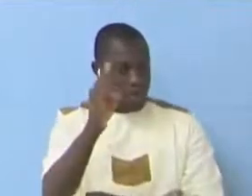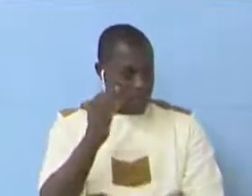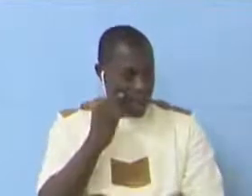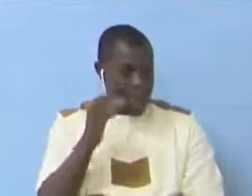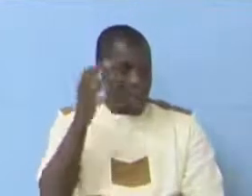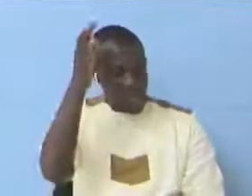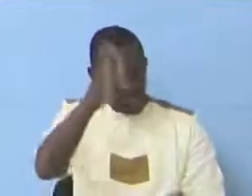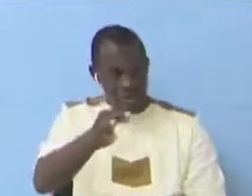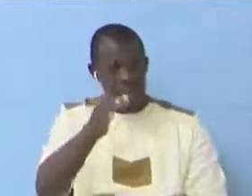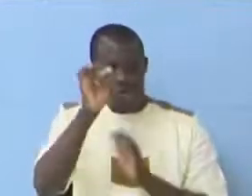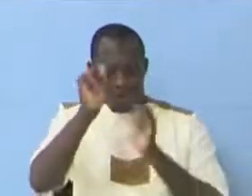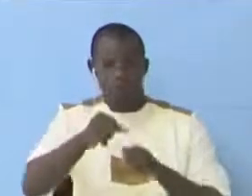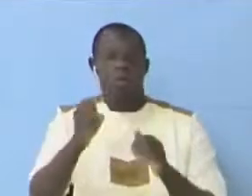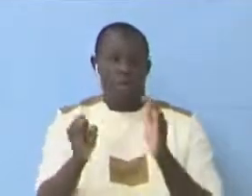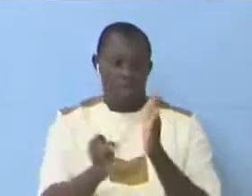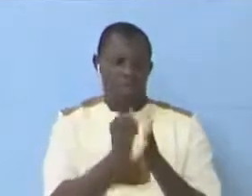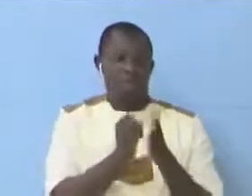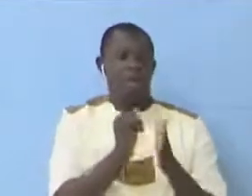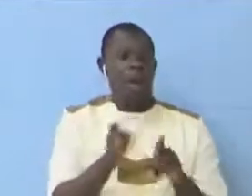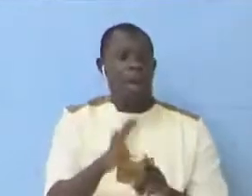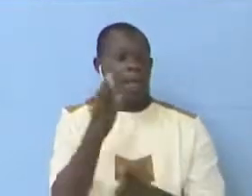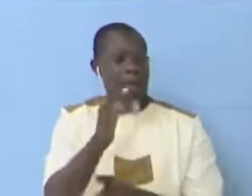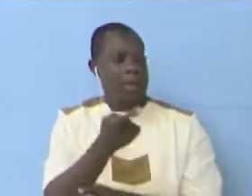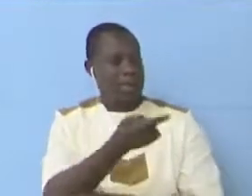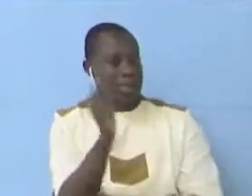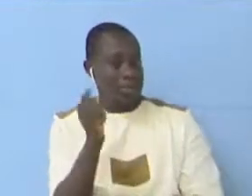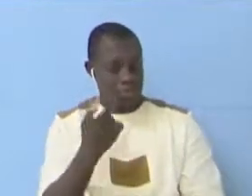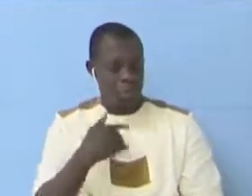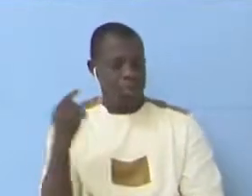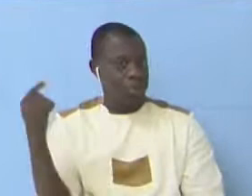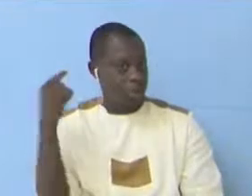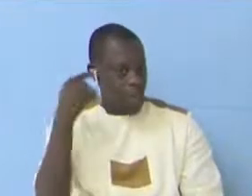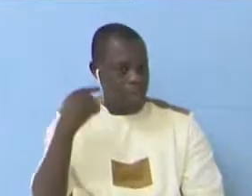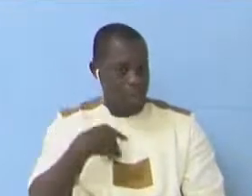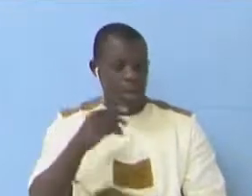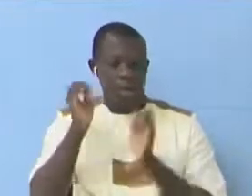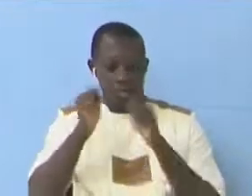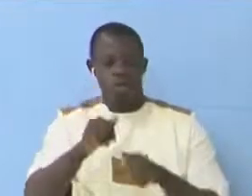those people are hearing me and can attest to what I'm saying.